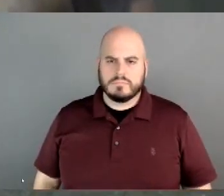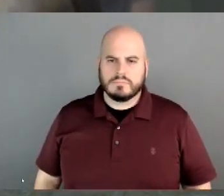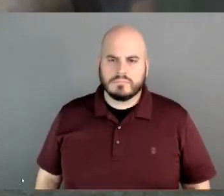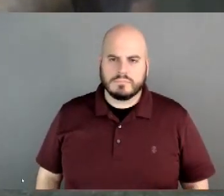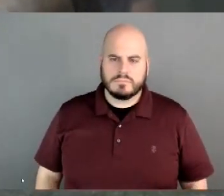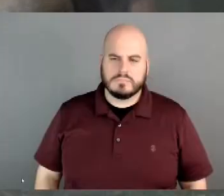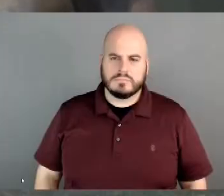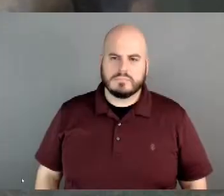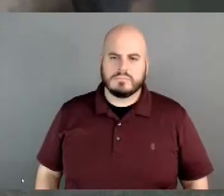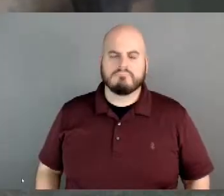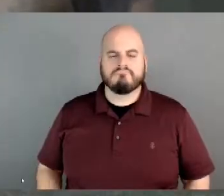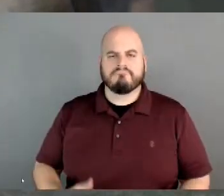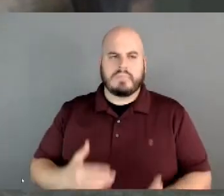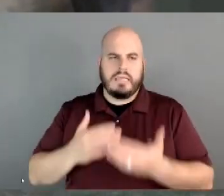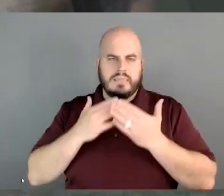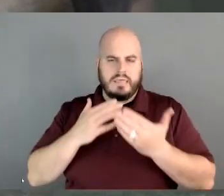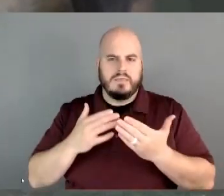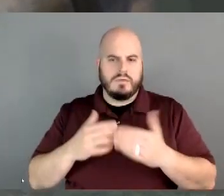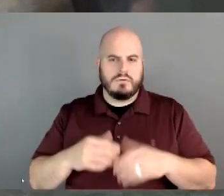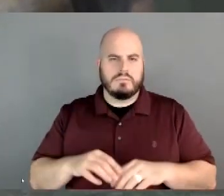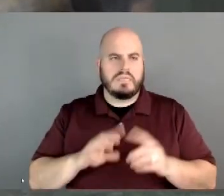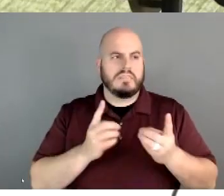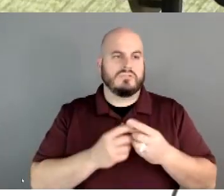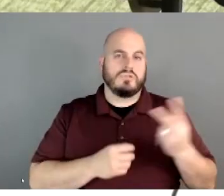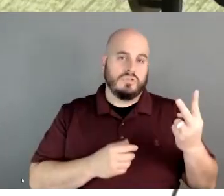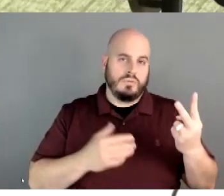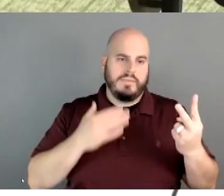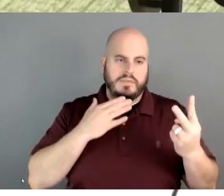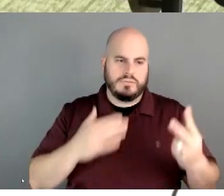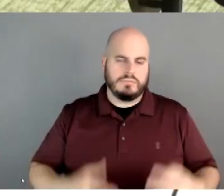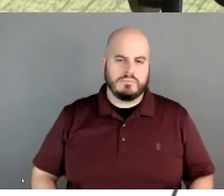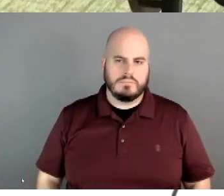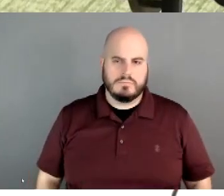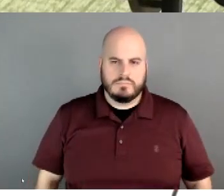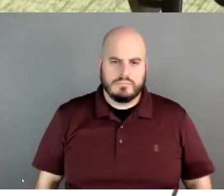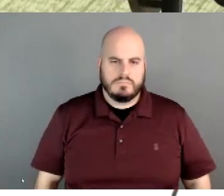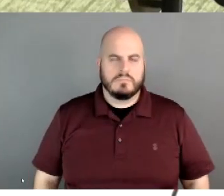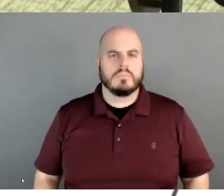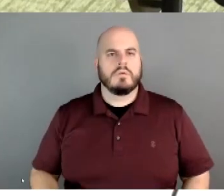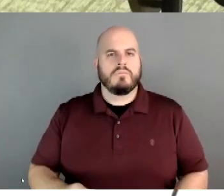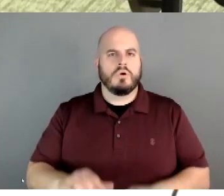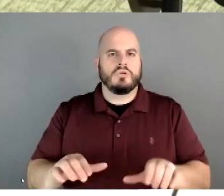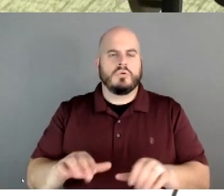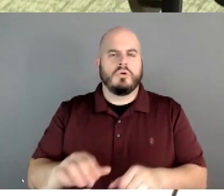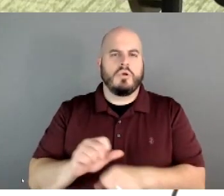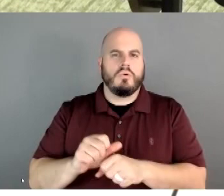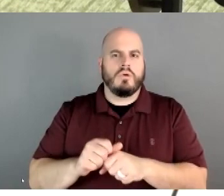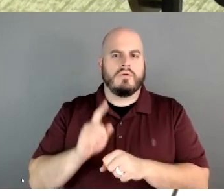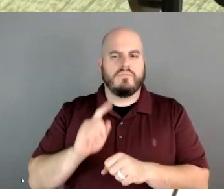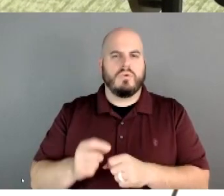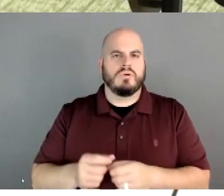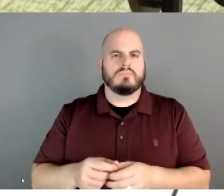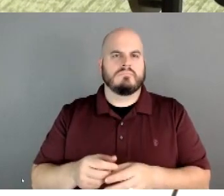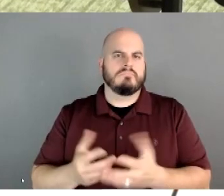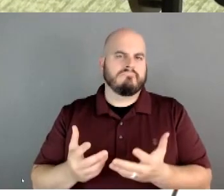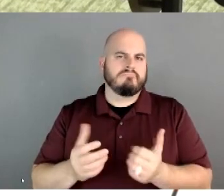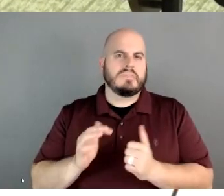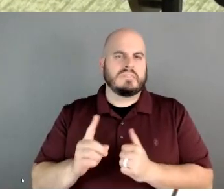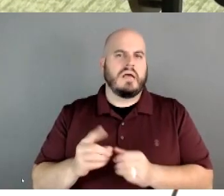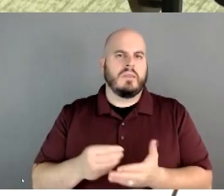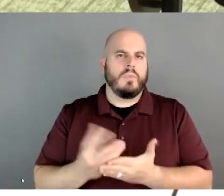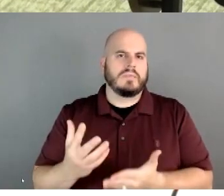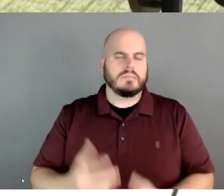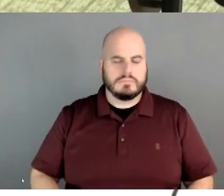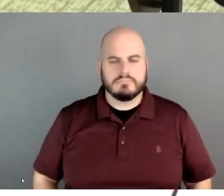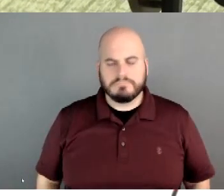and I thank you. And District 2 thanks you for doing all the work that you're doing for our solid waste. Thank you. Yeah, and I'll just add to the